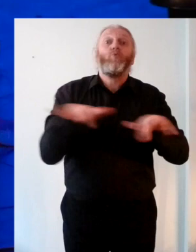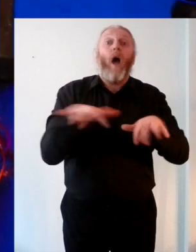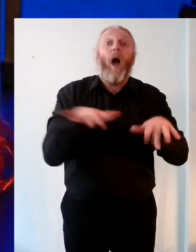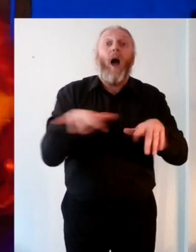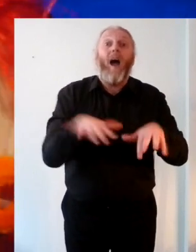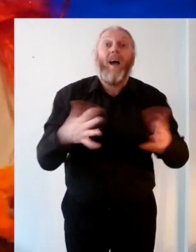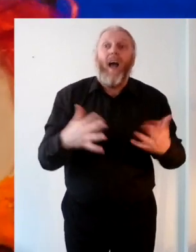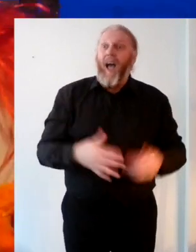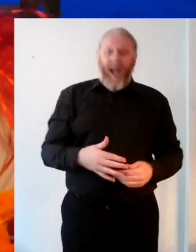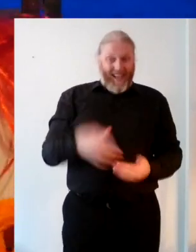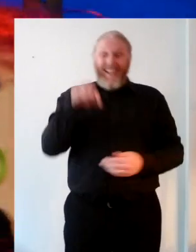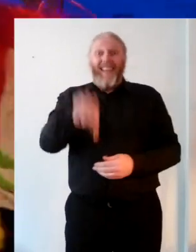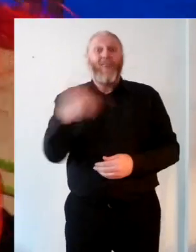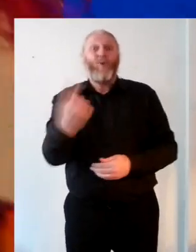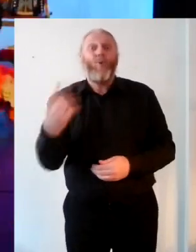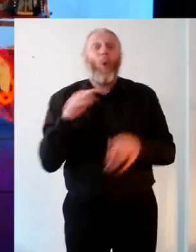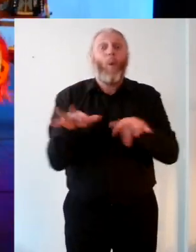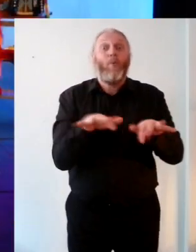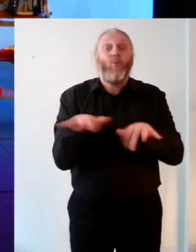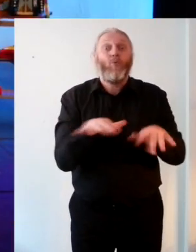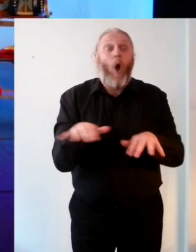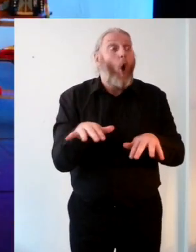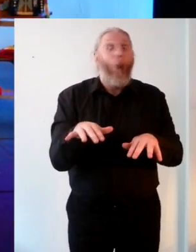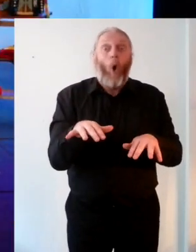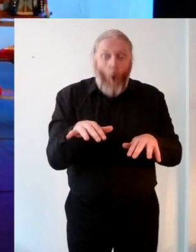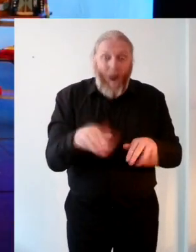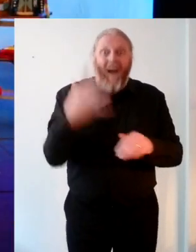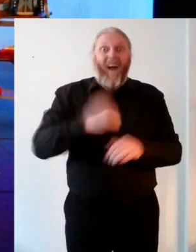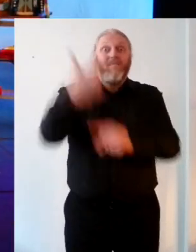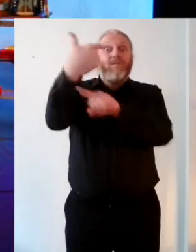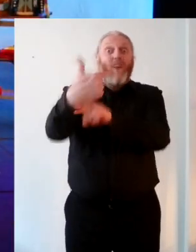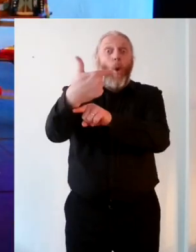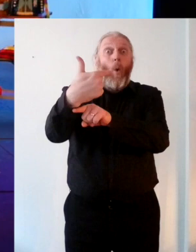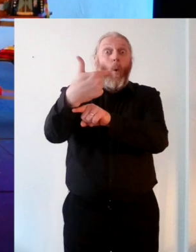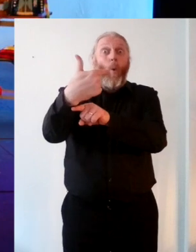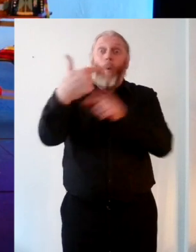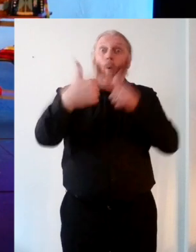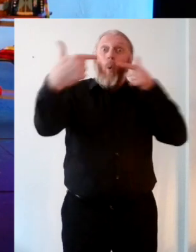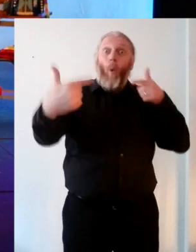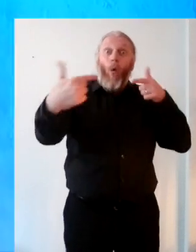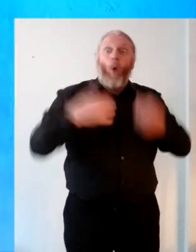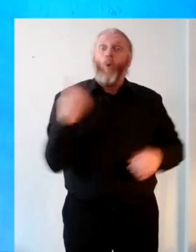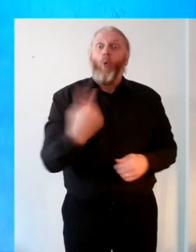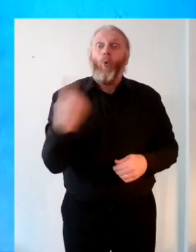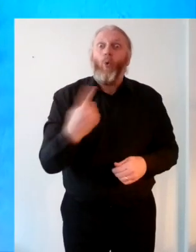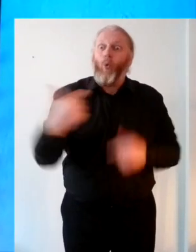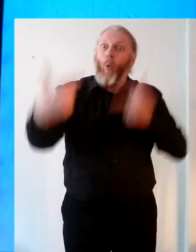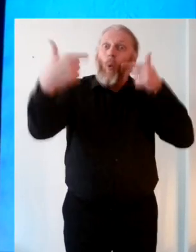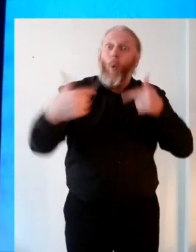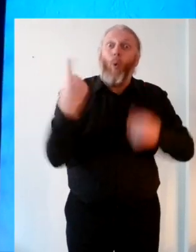There he is, there's computery here. It's a video message. Let's see who's calling.